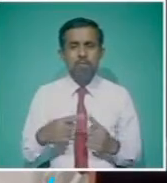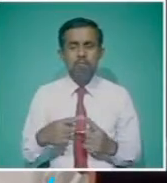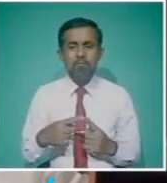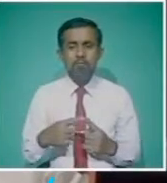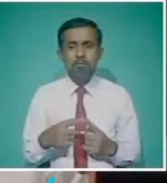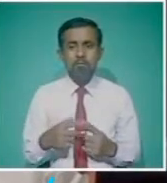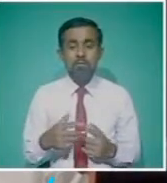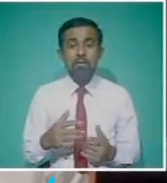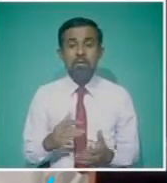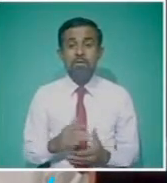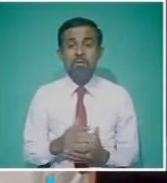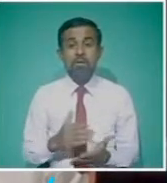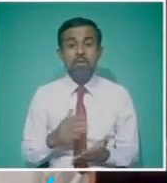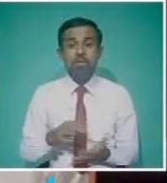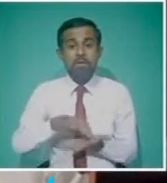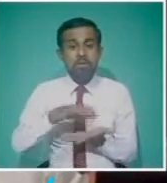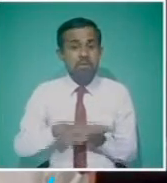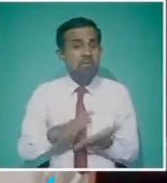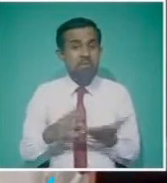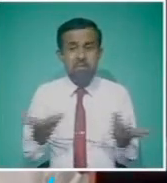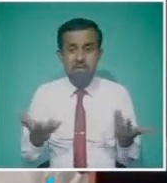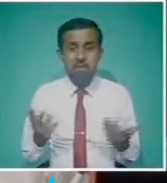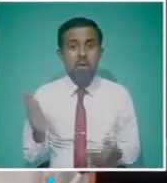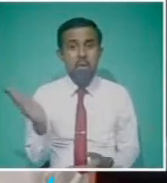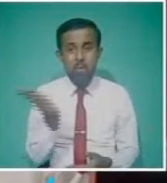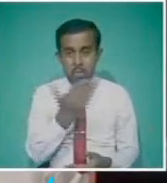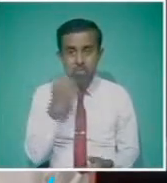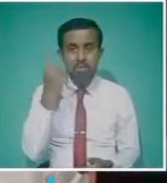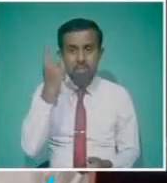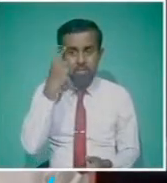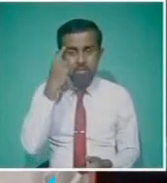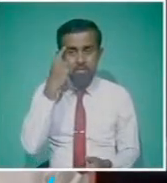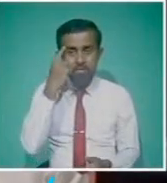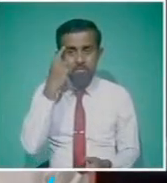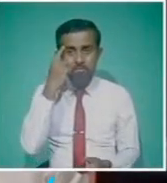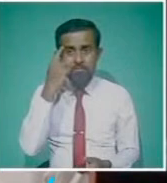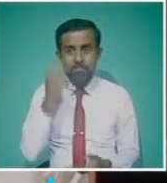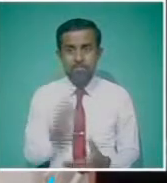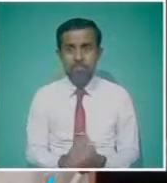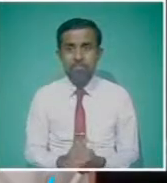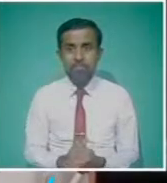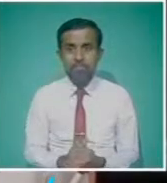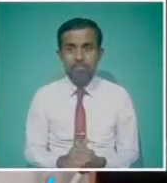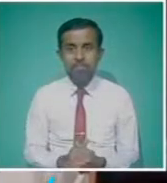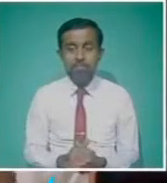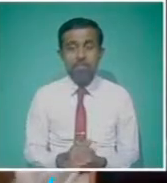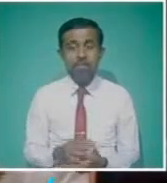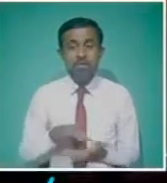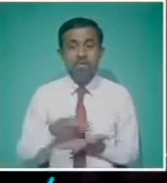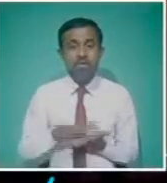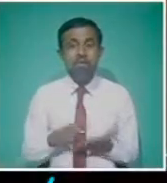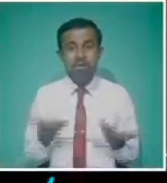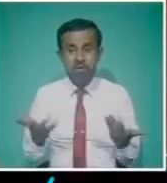and fall. Having risen, they cease. They are subsiding is bliss. Thank you.